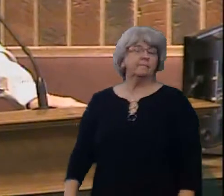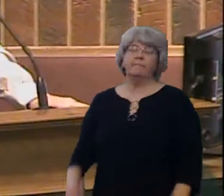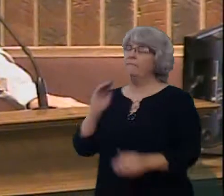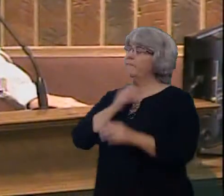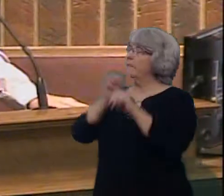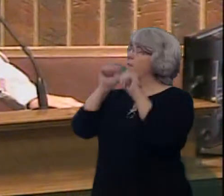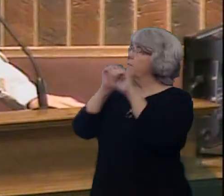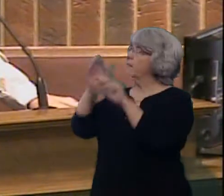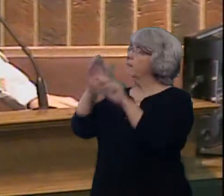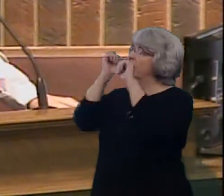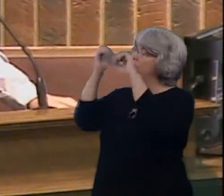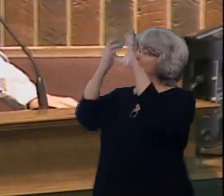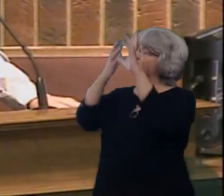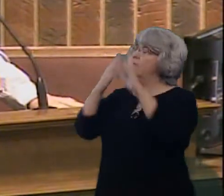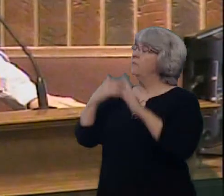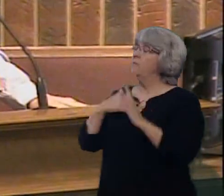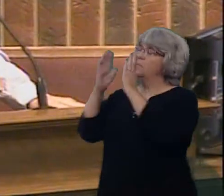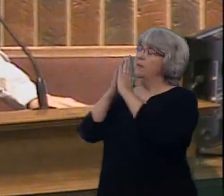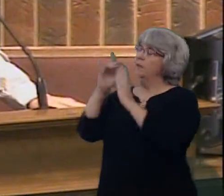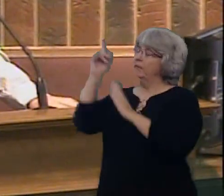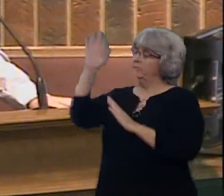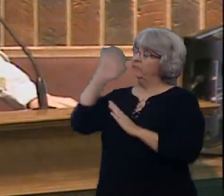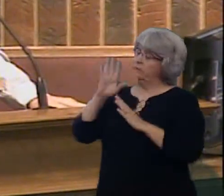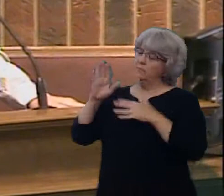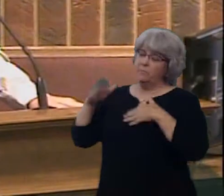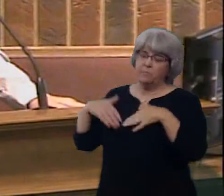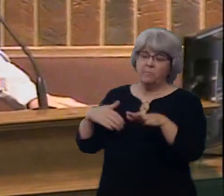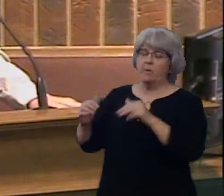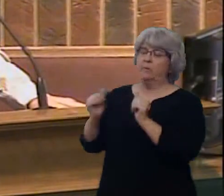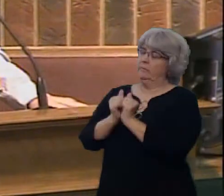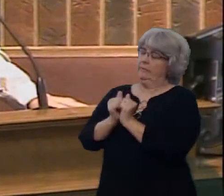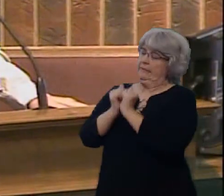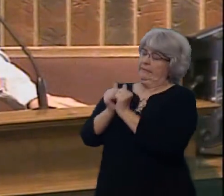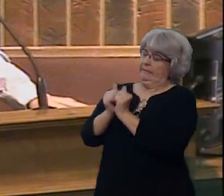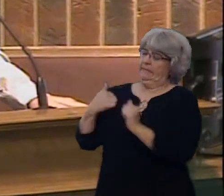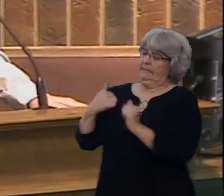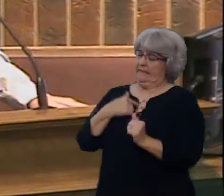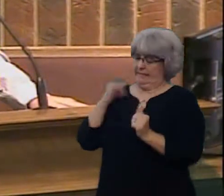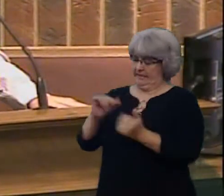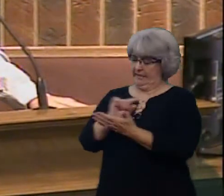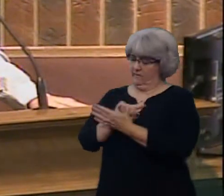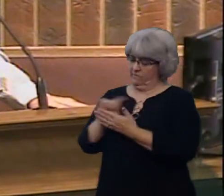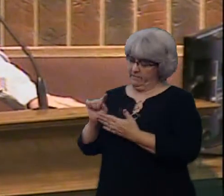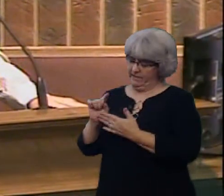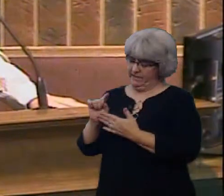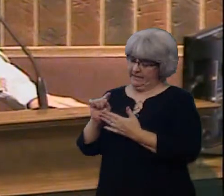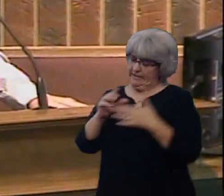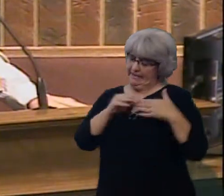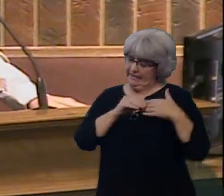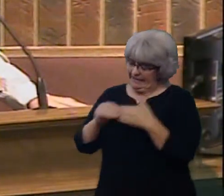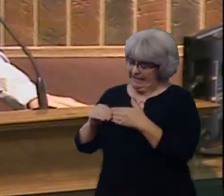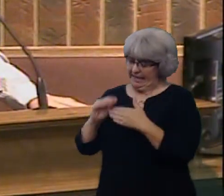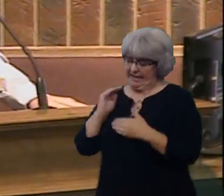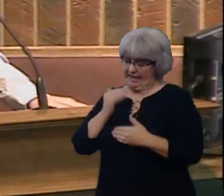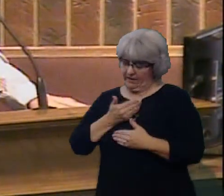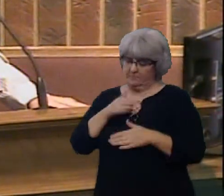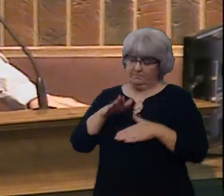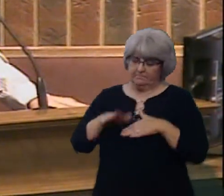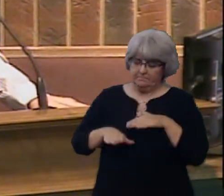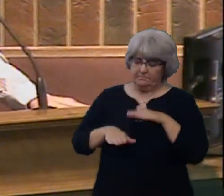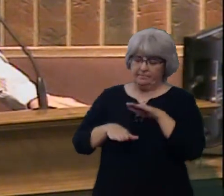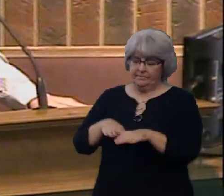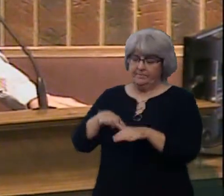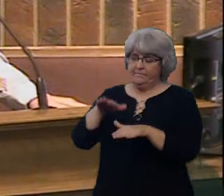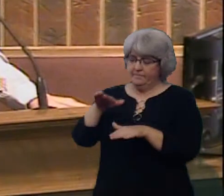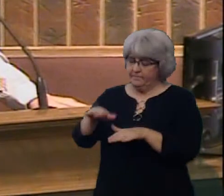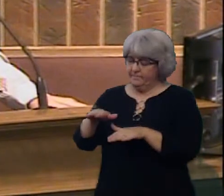Blessed Father, we pray that you will walk with us this week, that you will guide our footsteps, that you will help us to